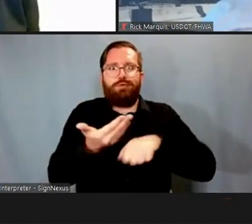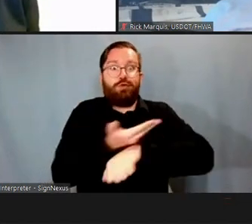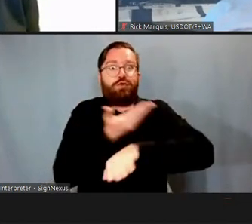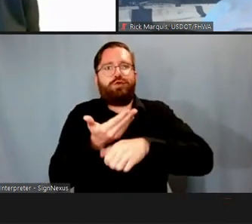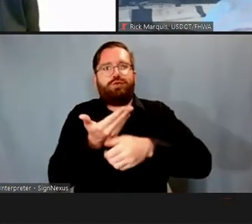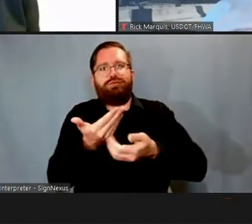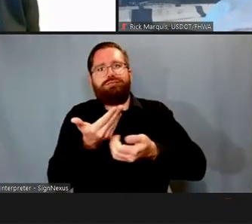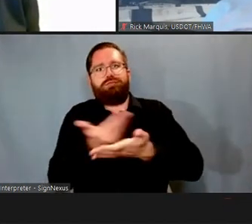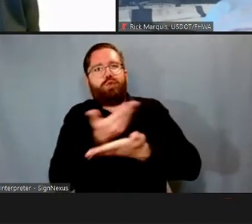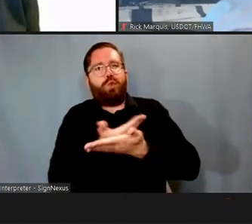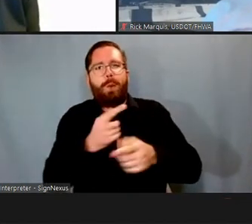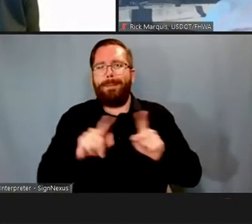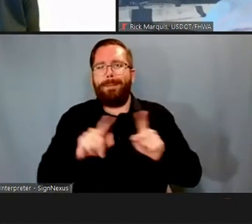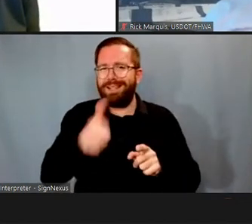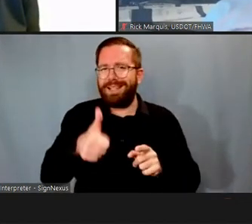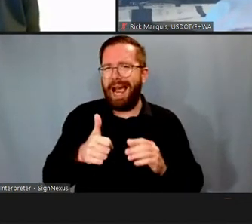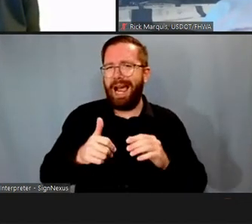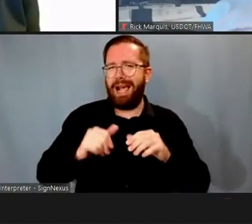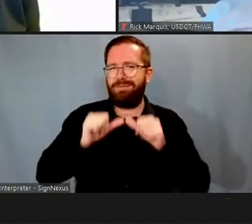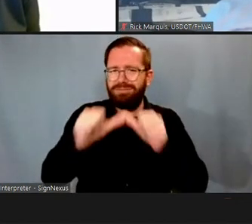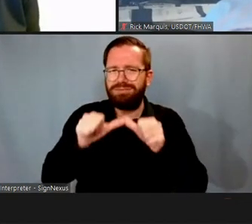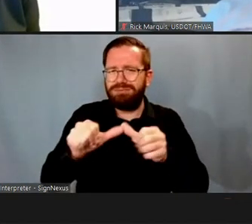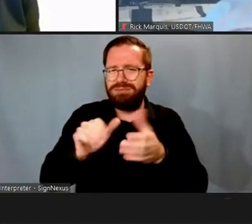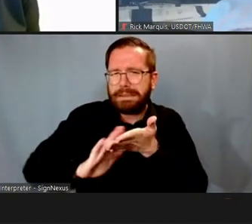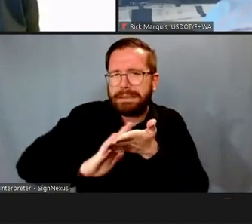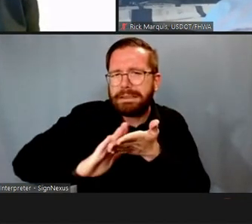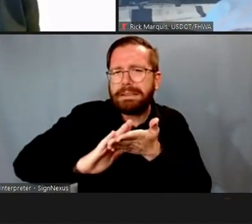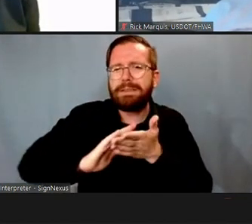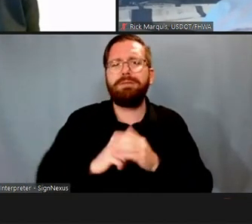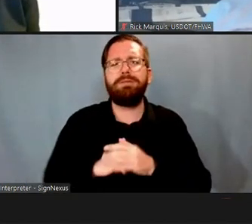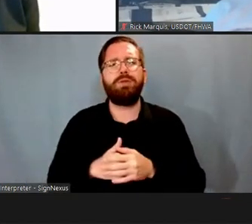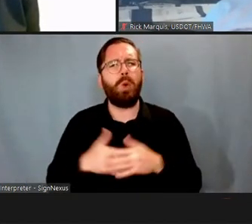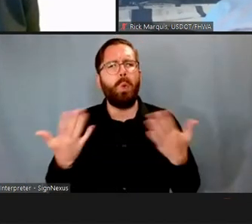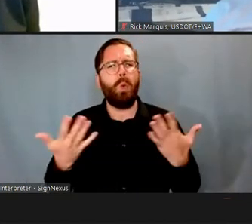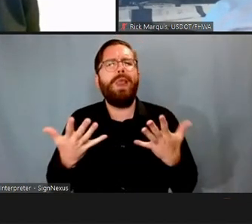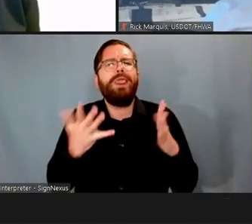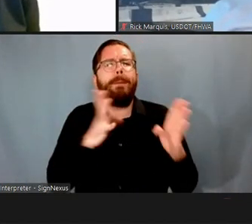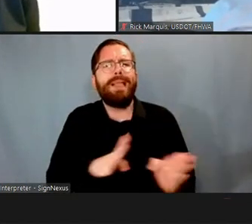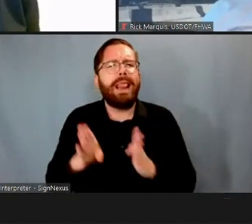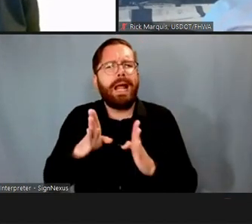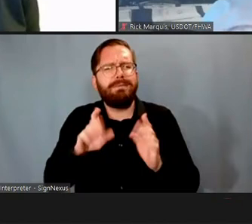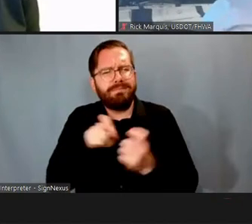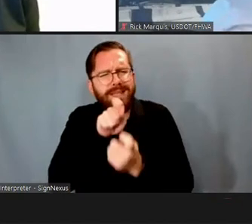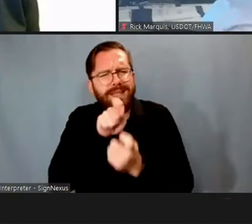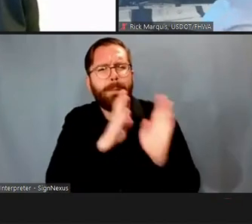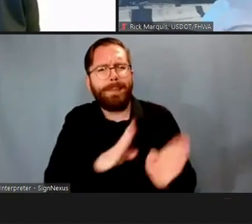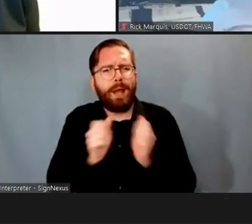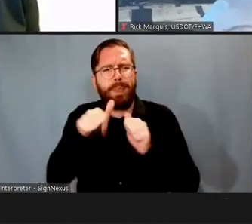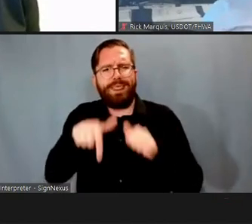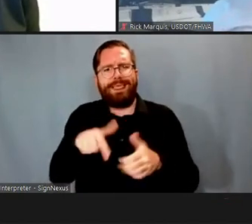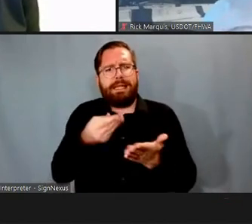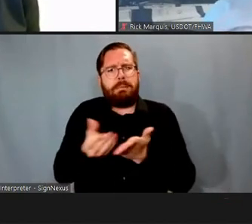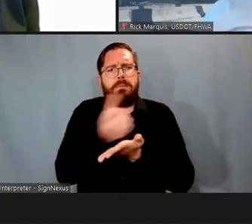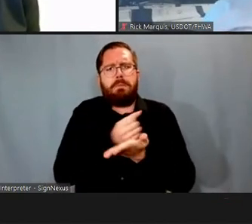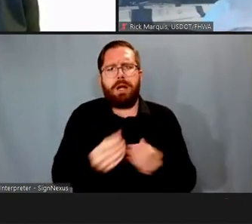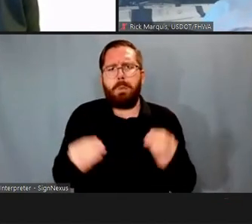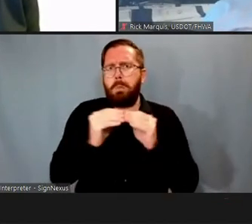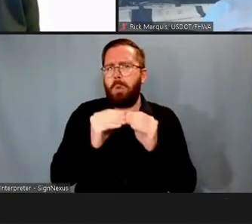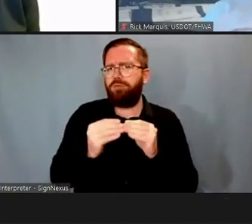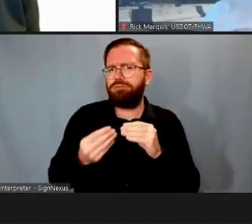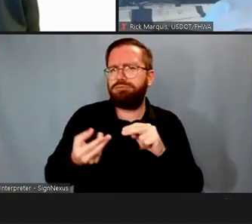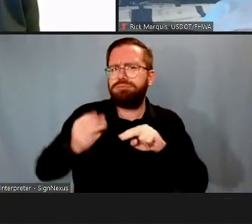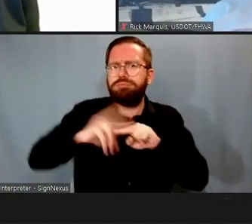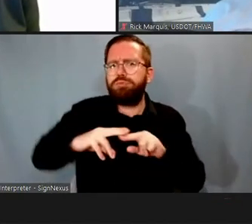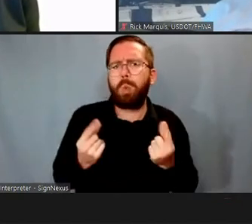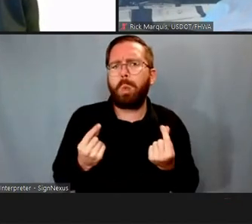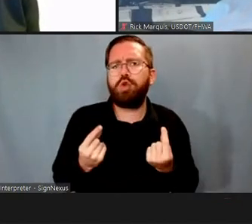windfall of money and how does the anticipated increased budget from totally mean that anything will actually change for the mta because it